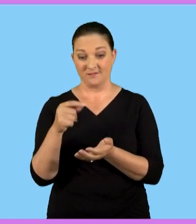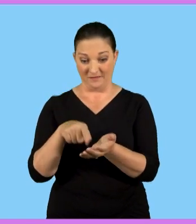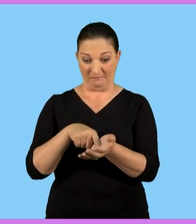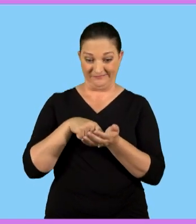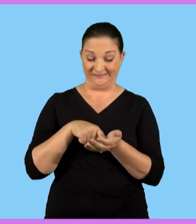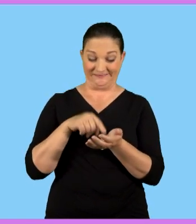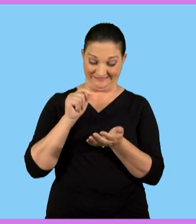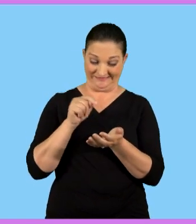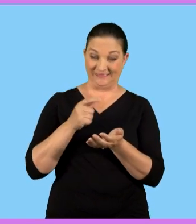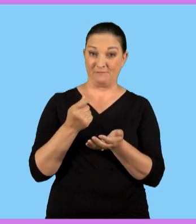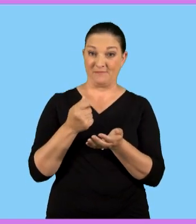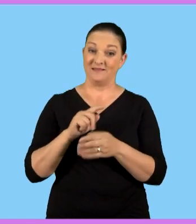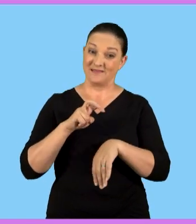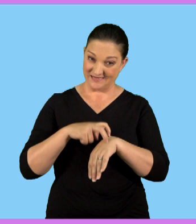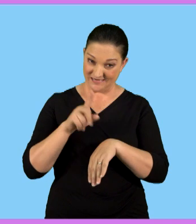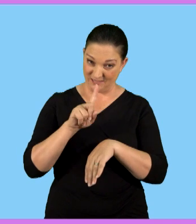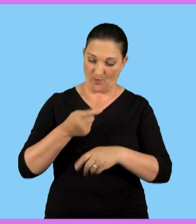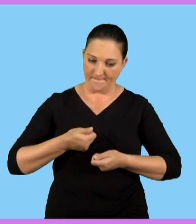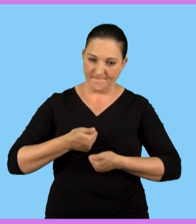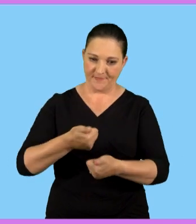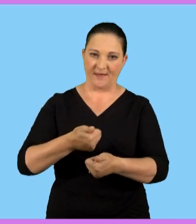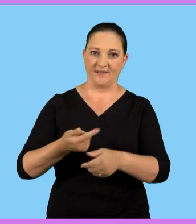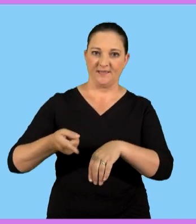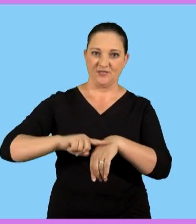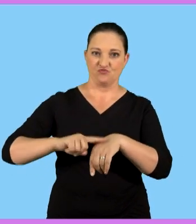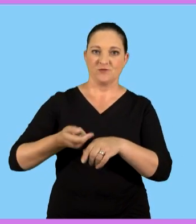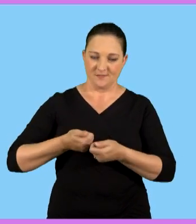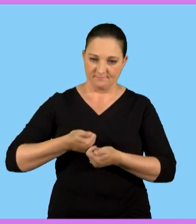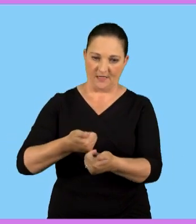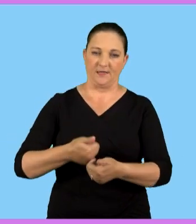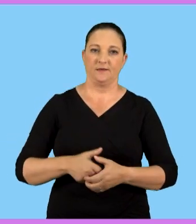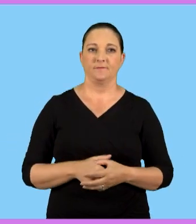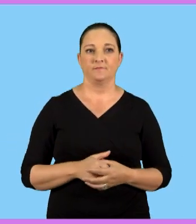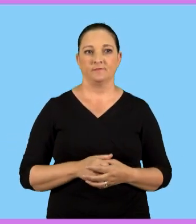received but needs to be paid back with interest. Excuse me.